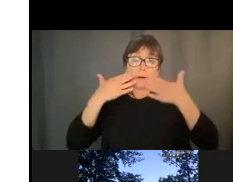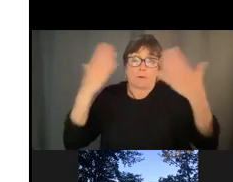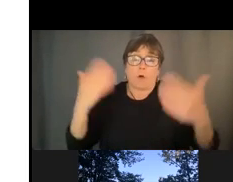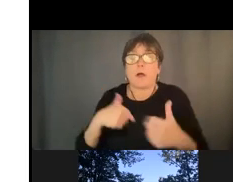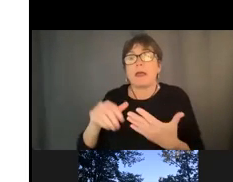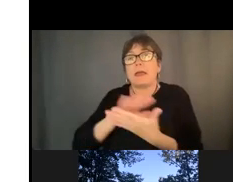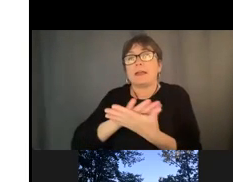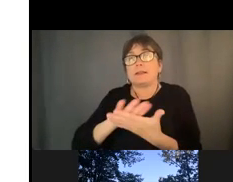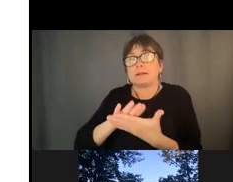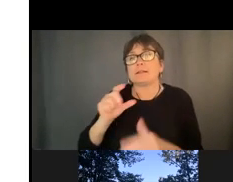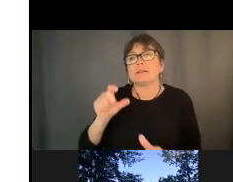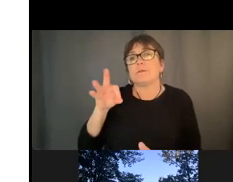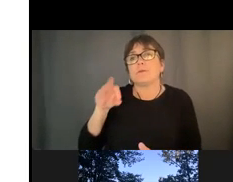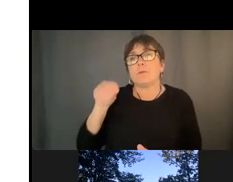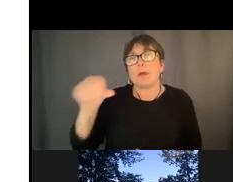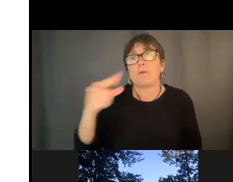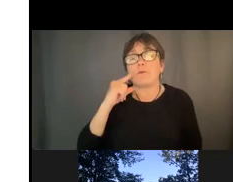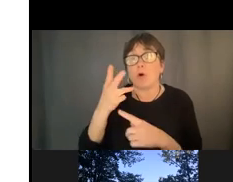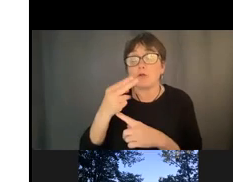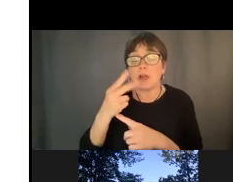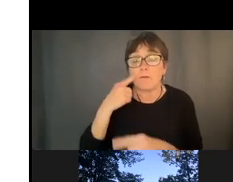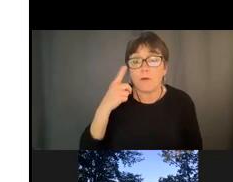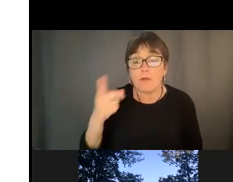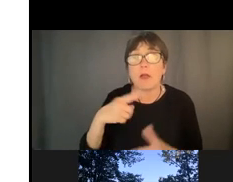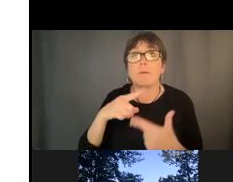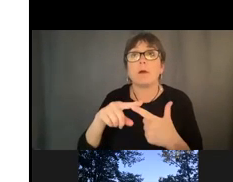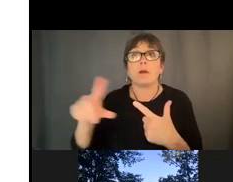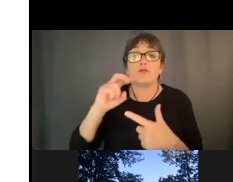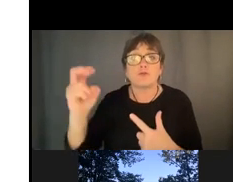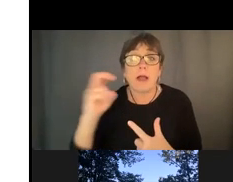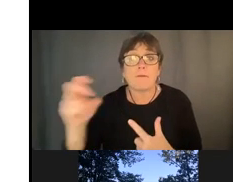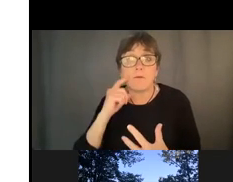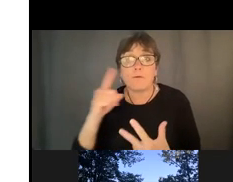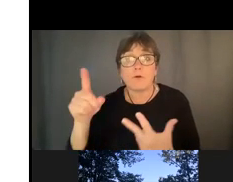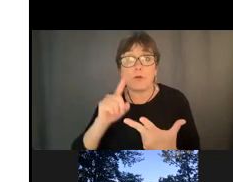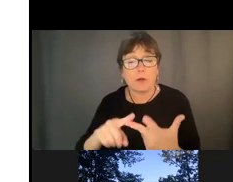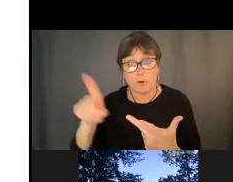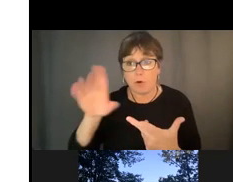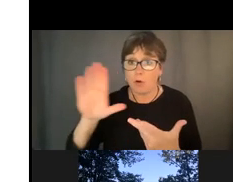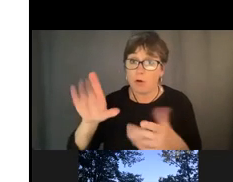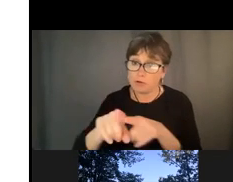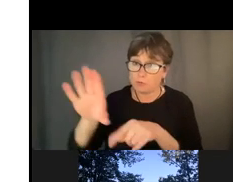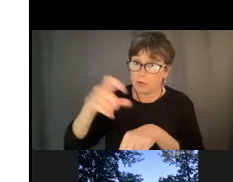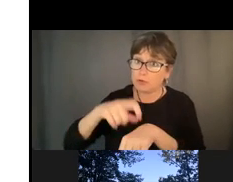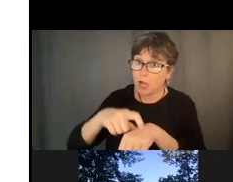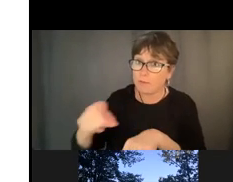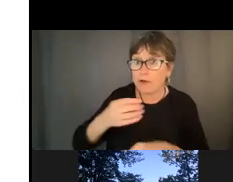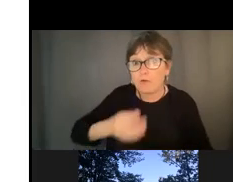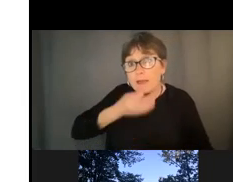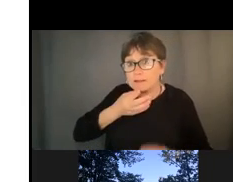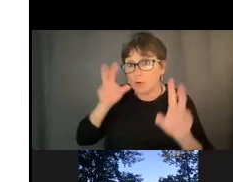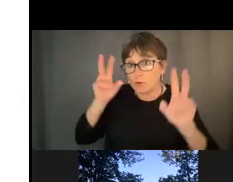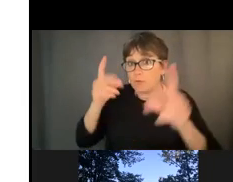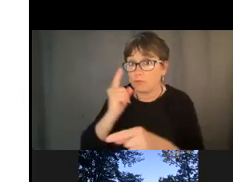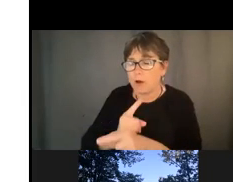travel. But if they're That's really right. experts, are we paying for their time? That's right. Let me touch on that. So